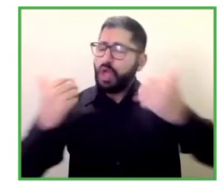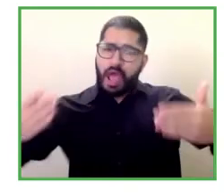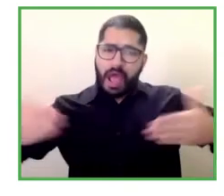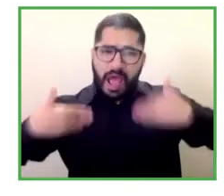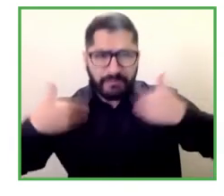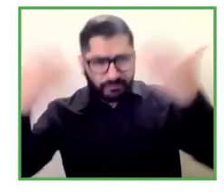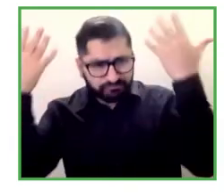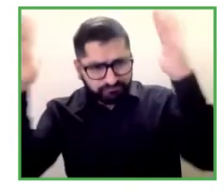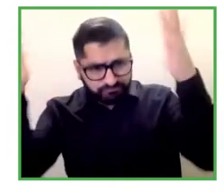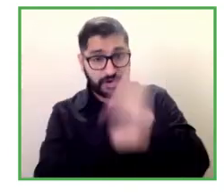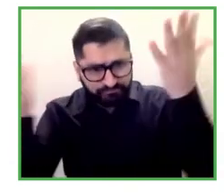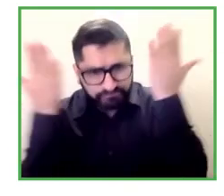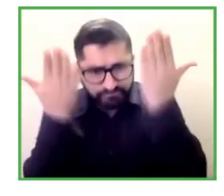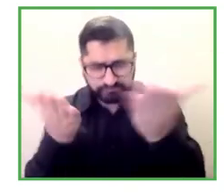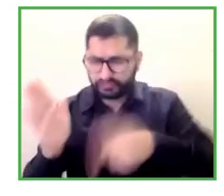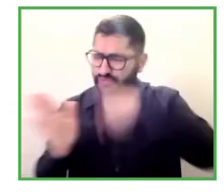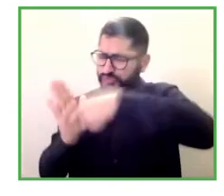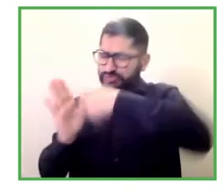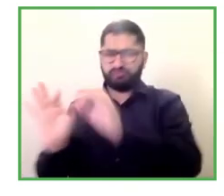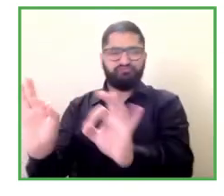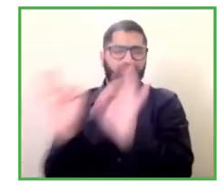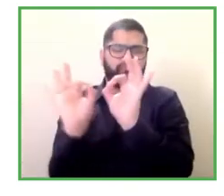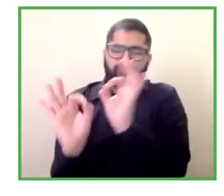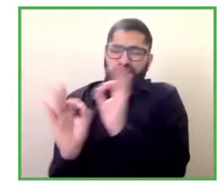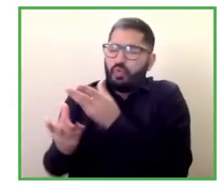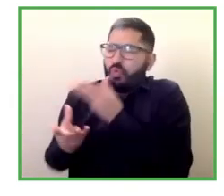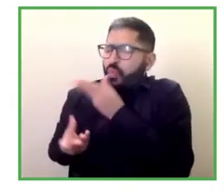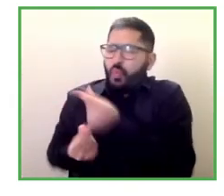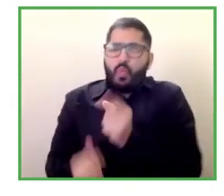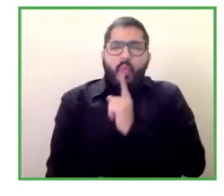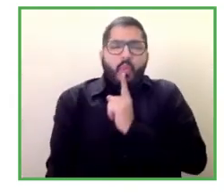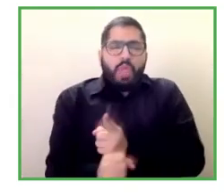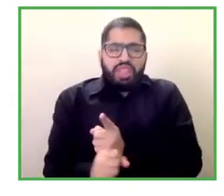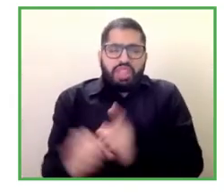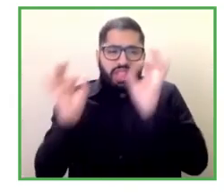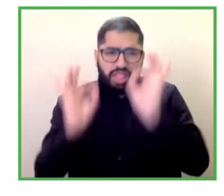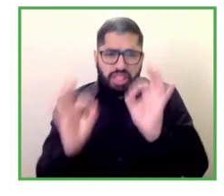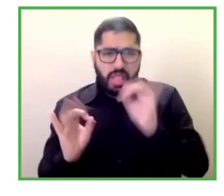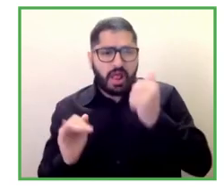points. I would also like to ask specifically, Nadia,